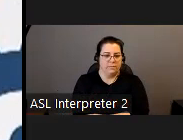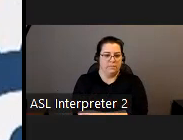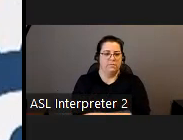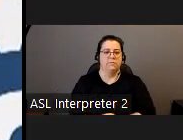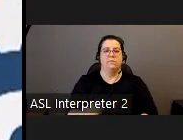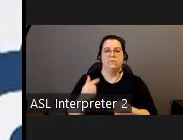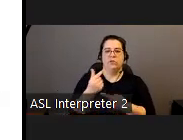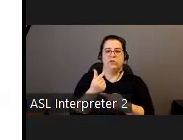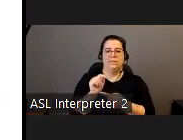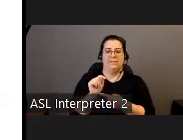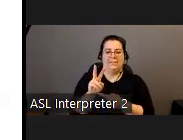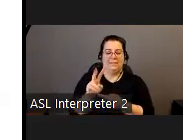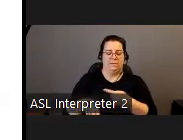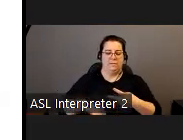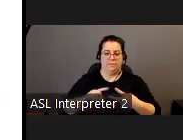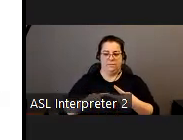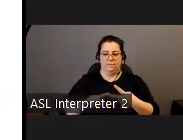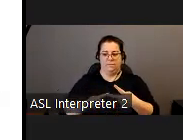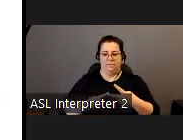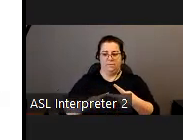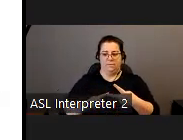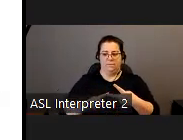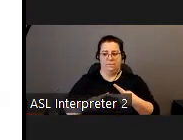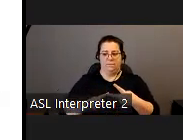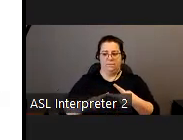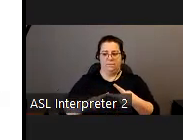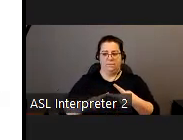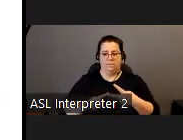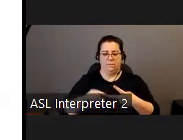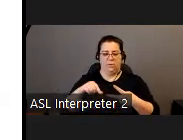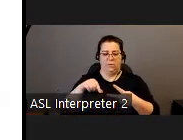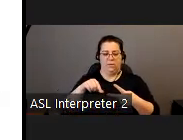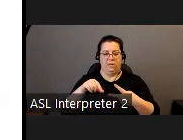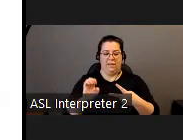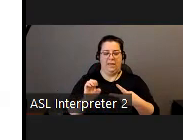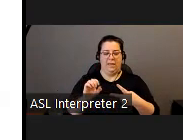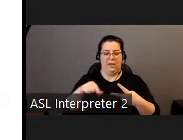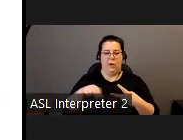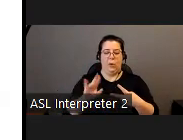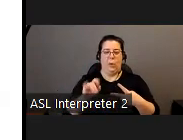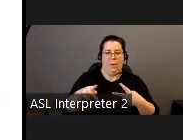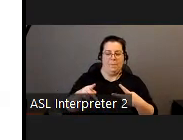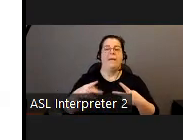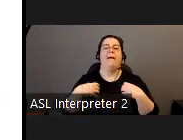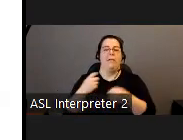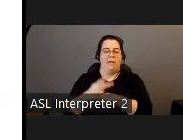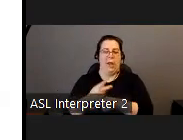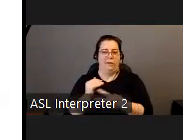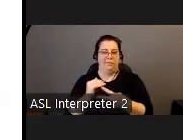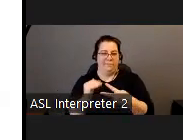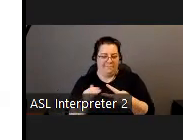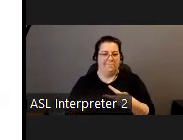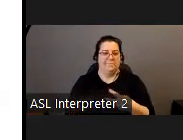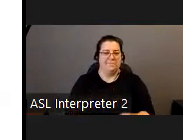and Equip Healthcare. This is the website on the Canadian Public Health Agency of Canada. It's Trauma and Violence